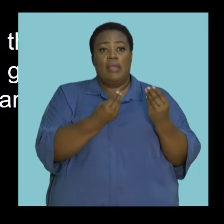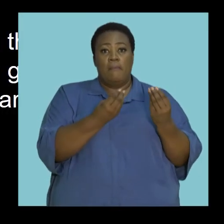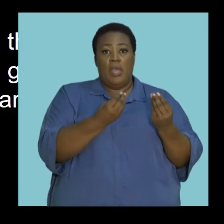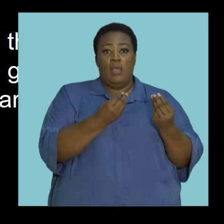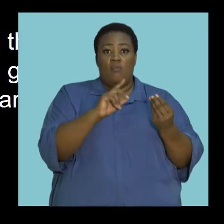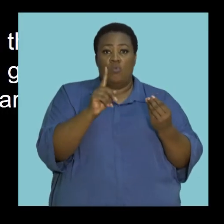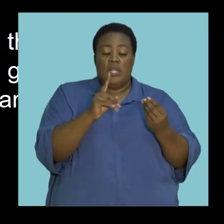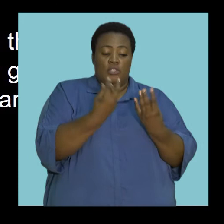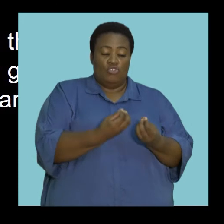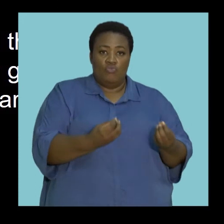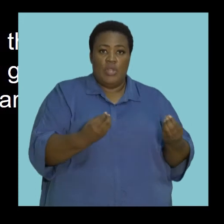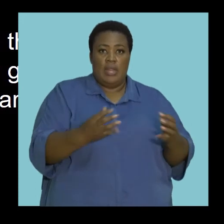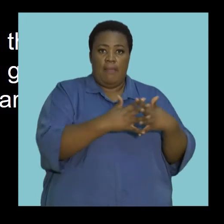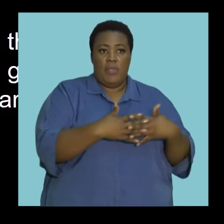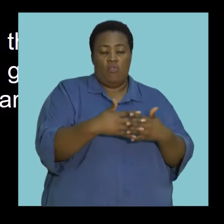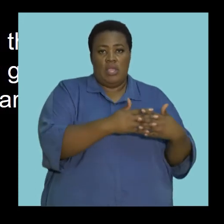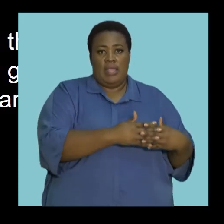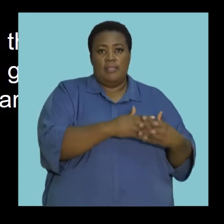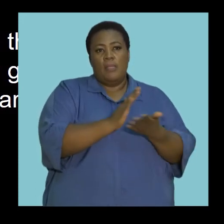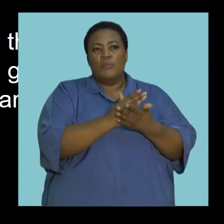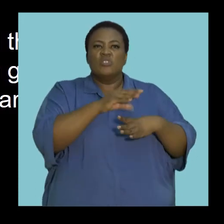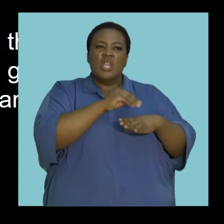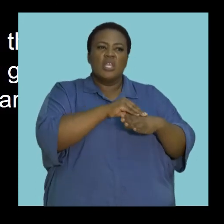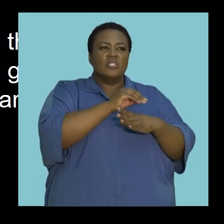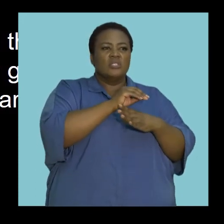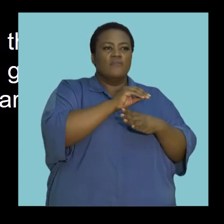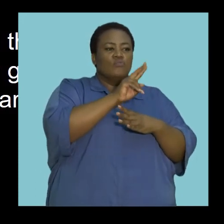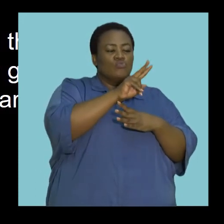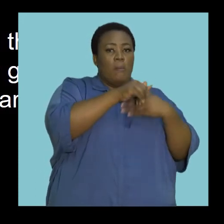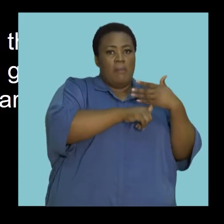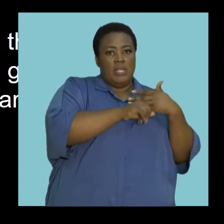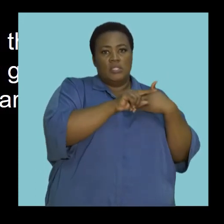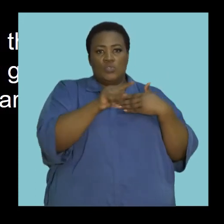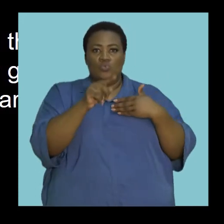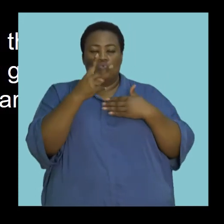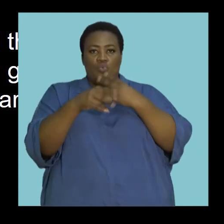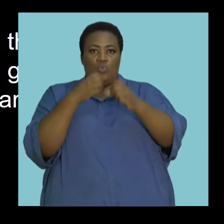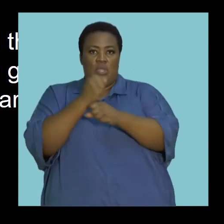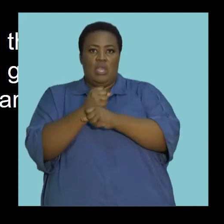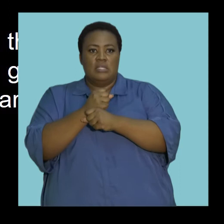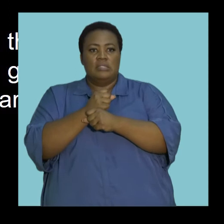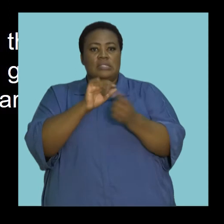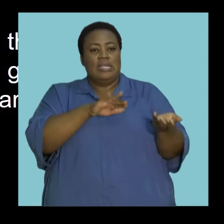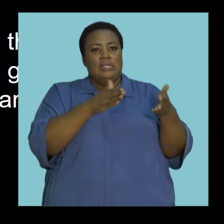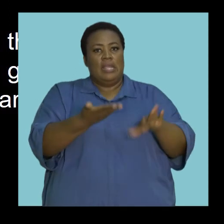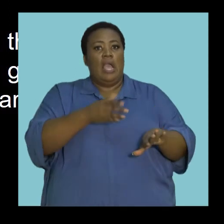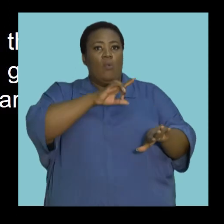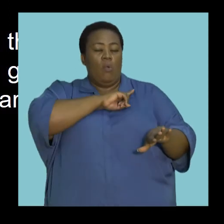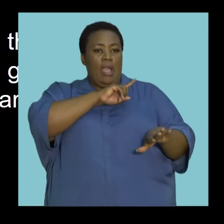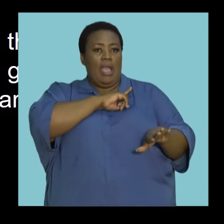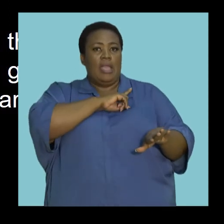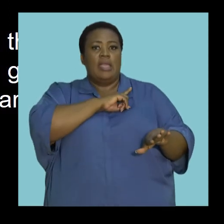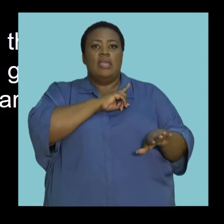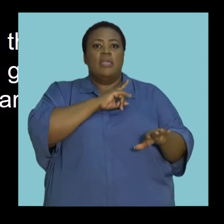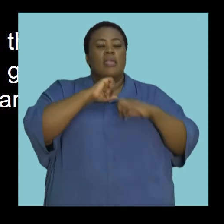number of American children between the ages of 2 months and 2 years who have died as a result of being left in a hot